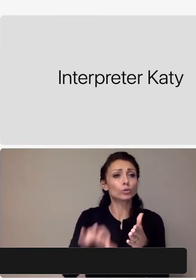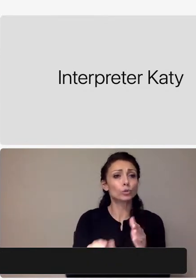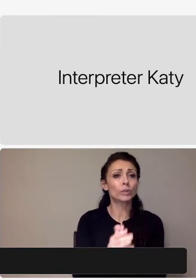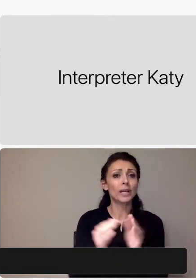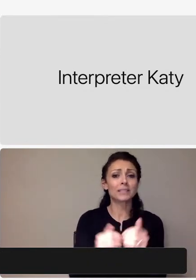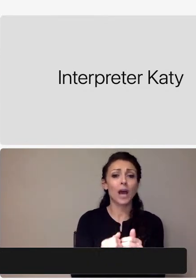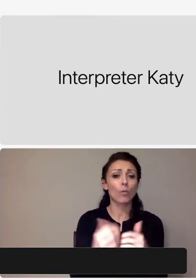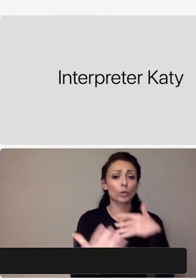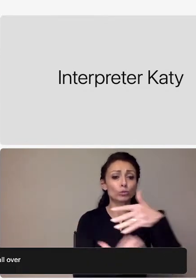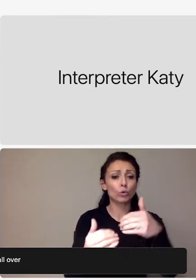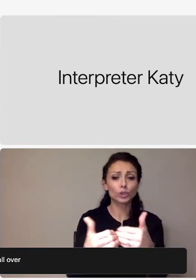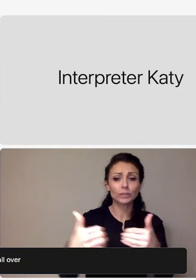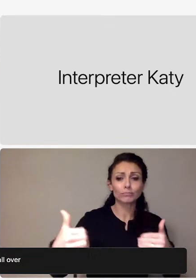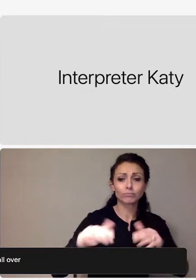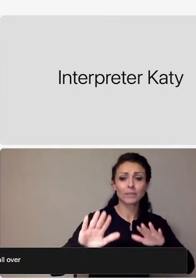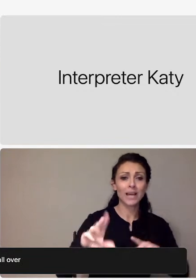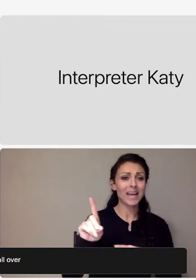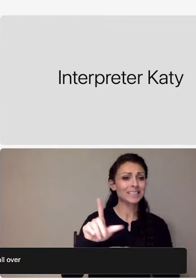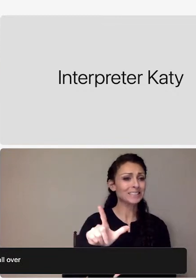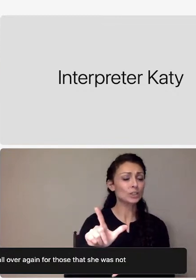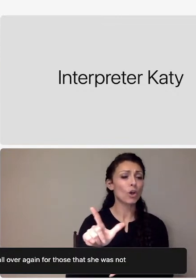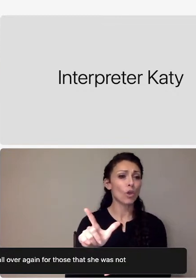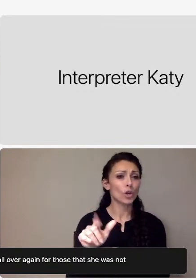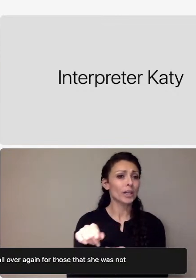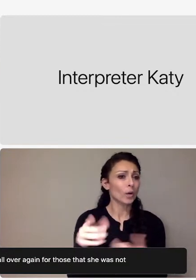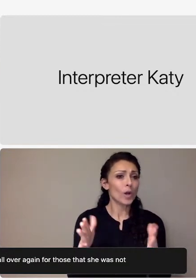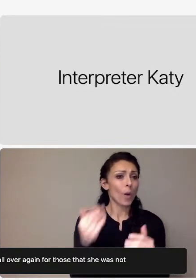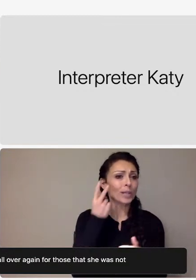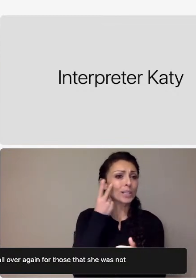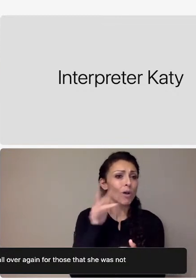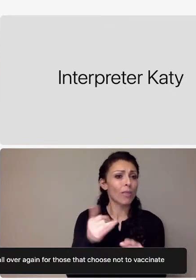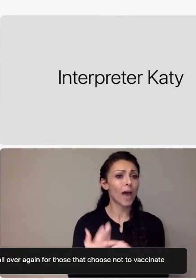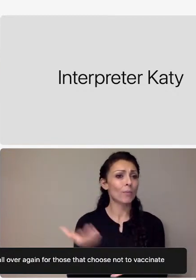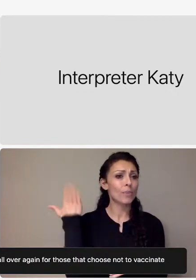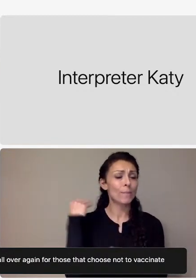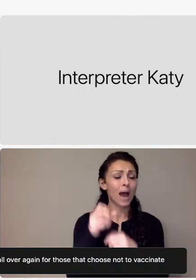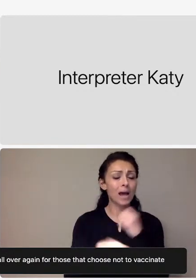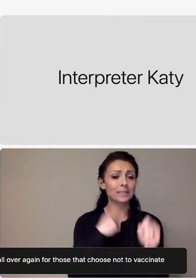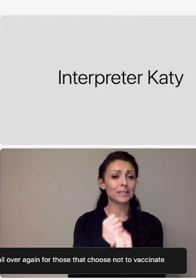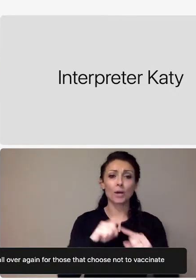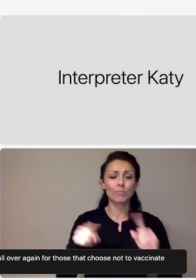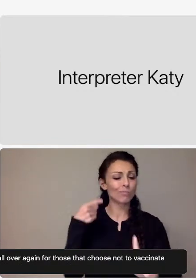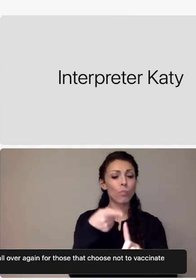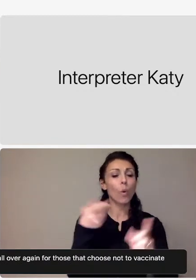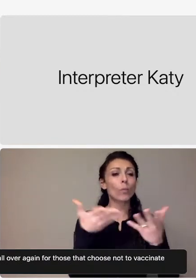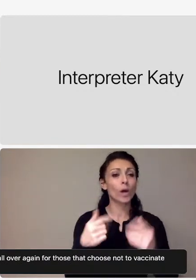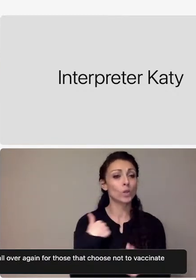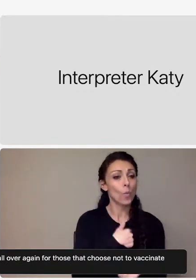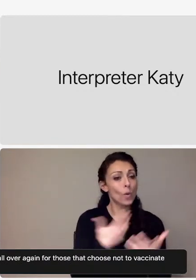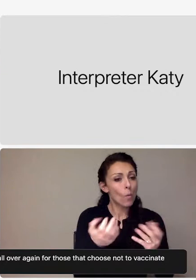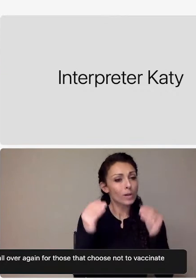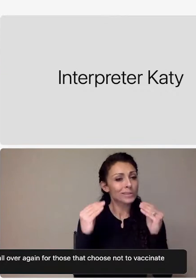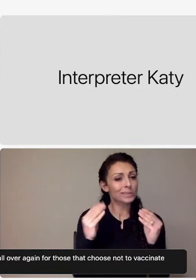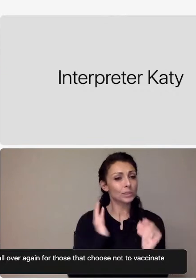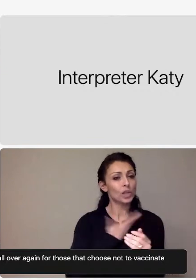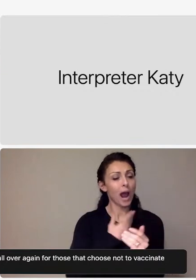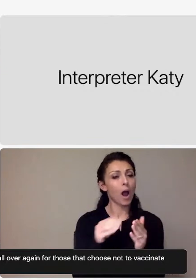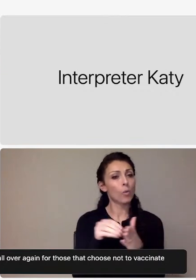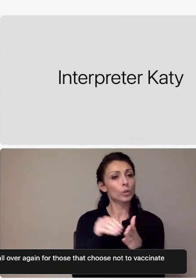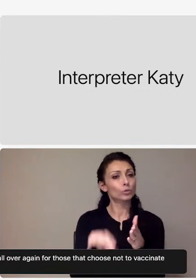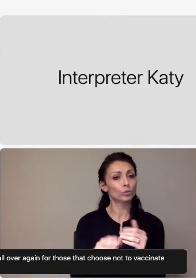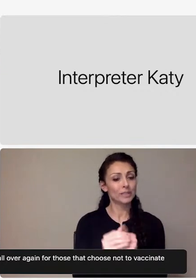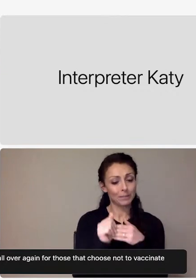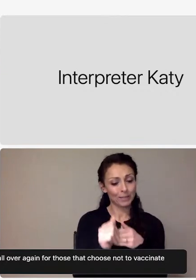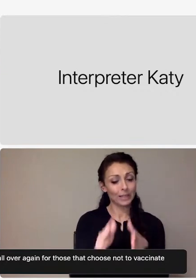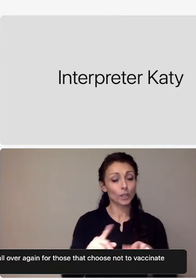do it all over again for those that choose not to vaccinate bottom line is we teach our kids to be leaders but our district leaders in